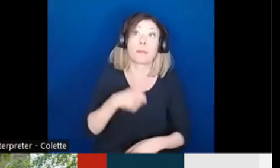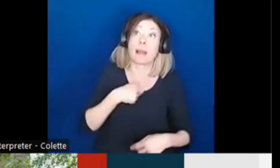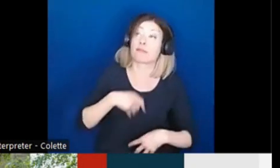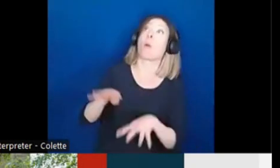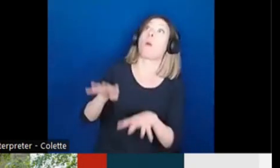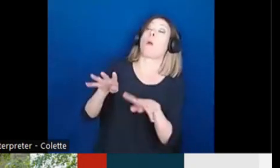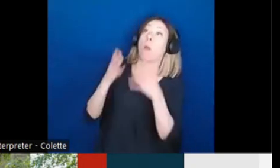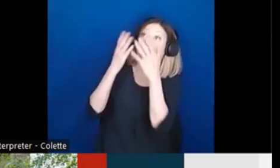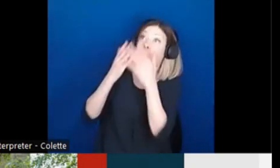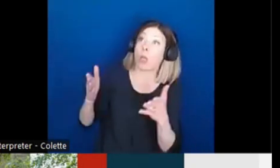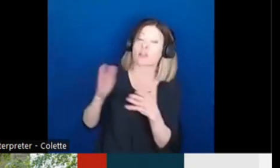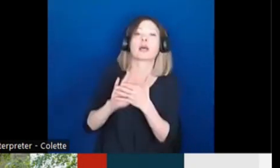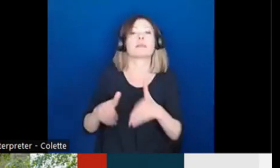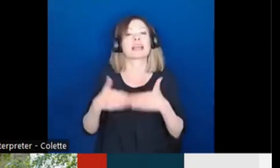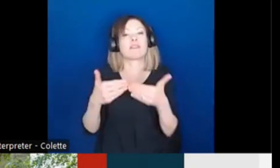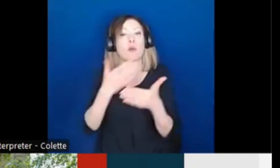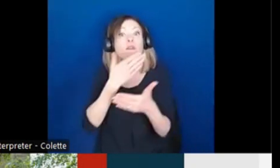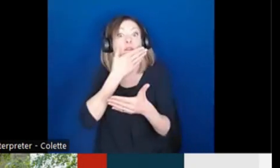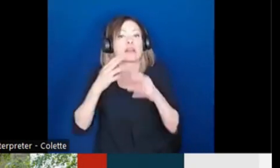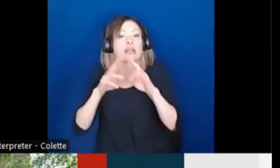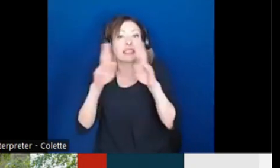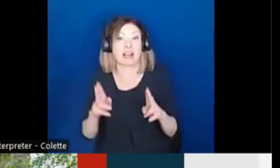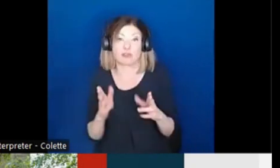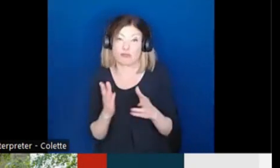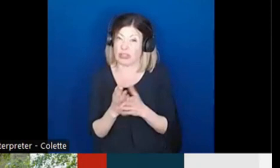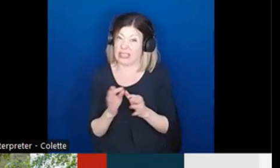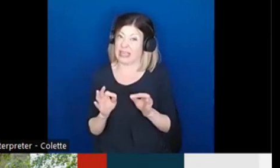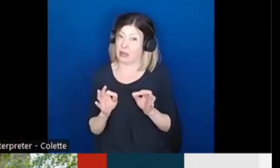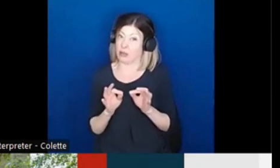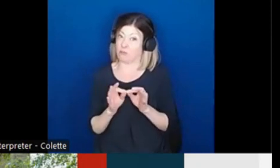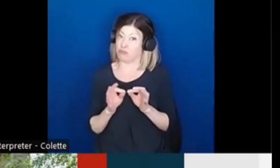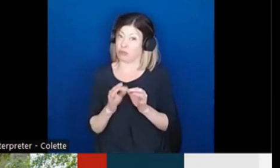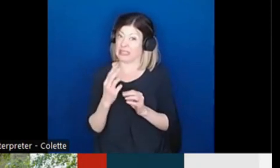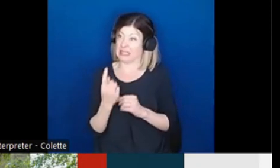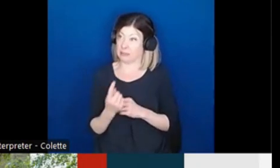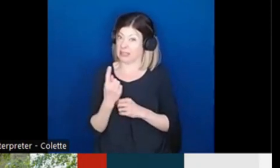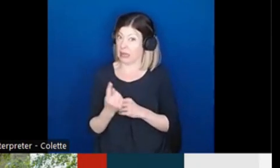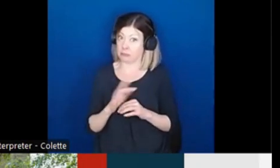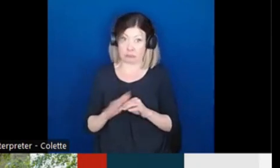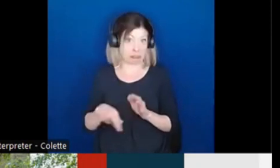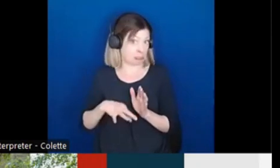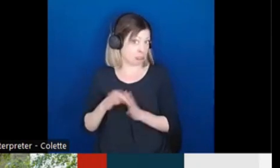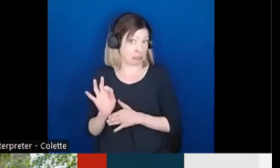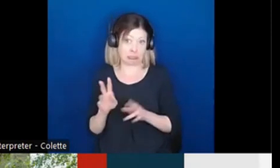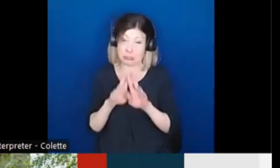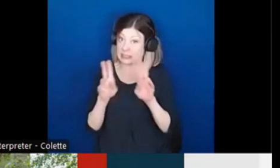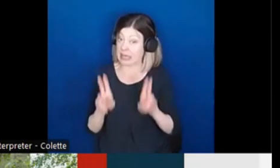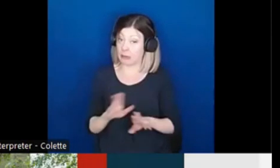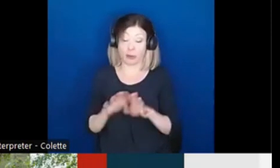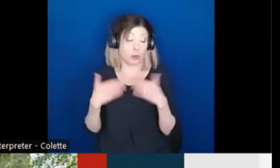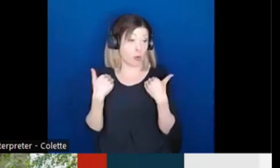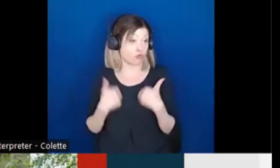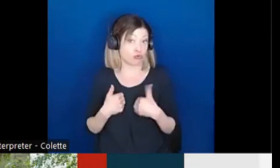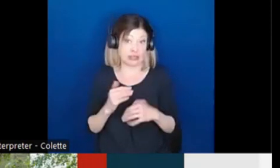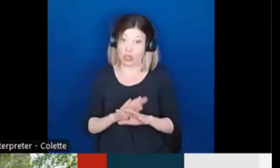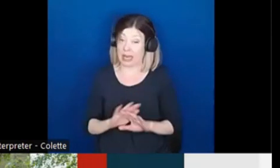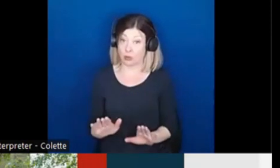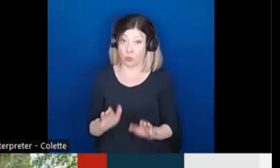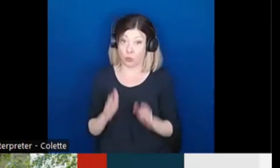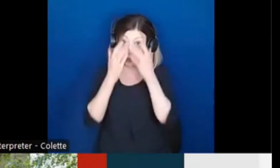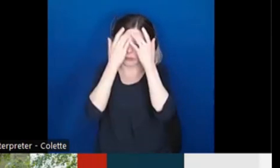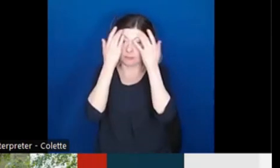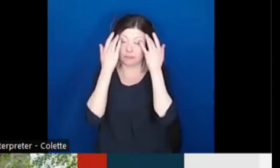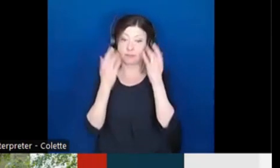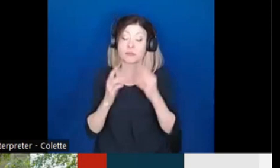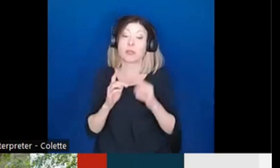in. The Brontes could never have bought a house like this. They were not a rich family at all. Most